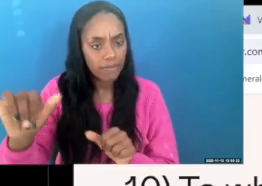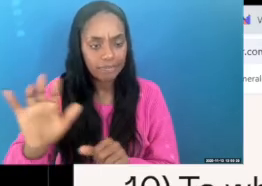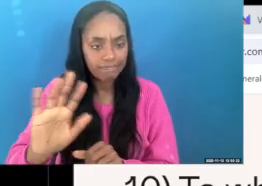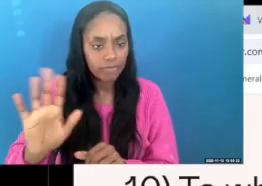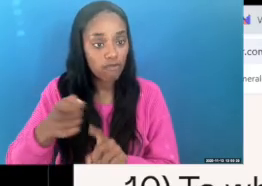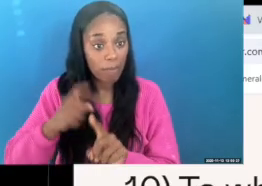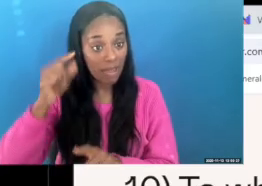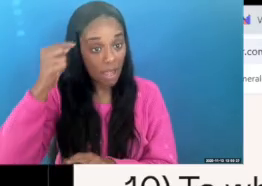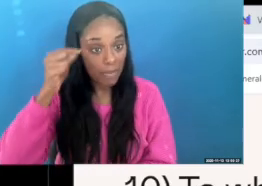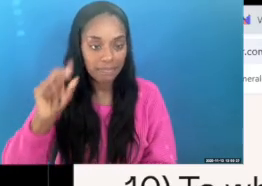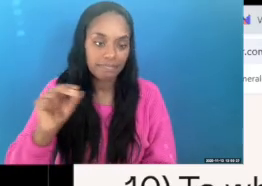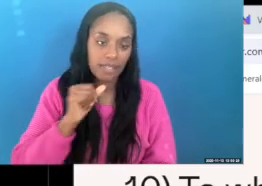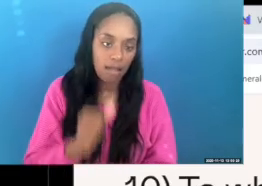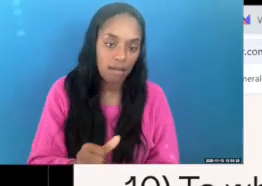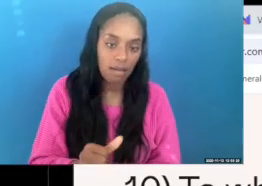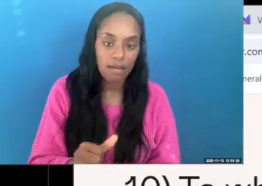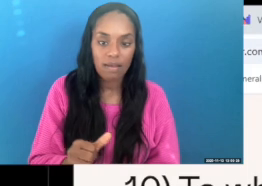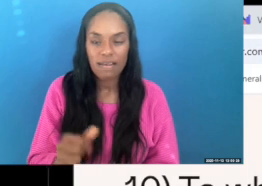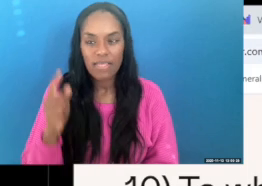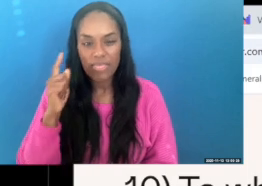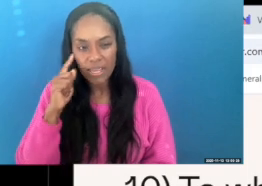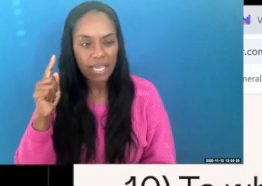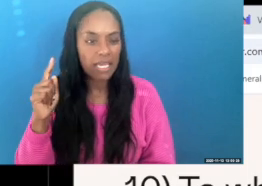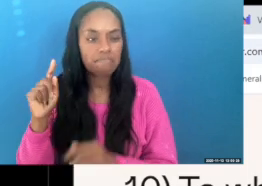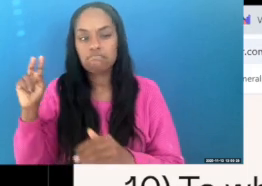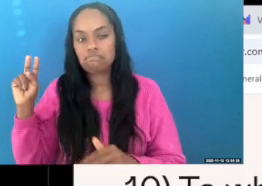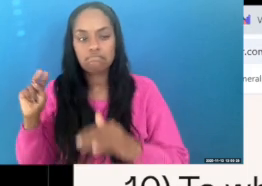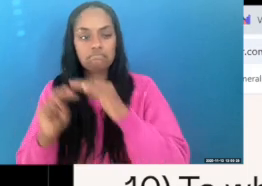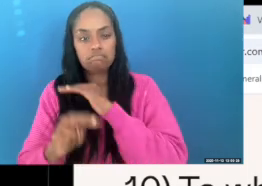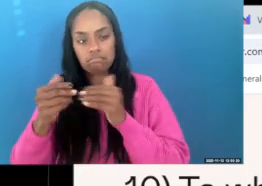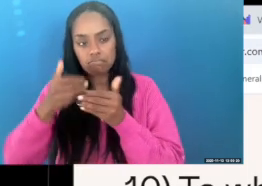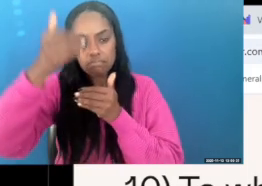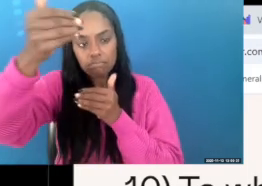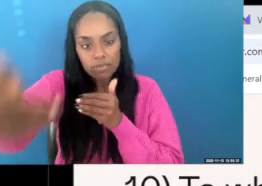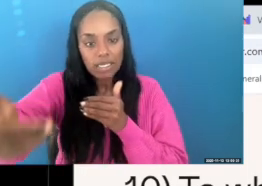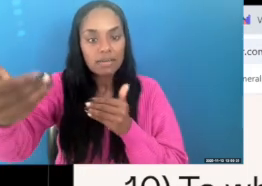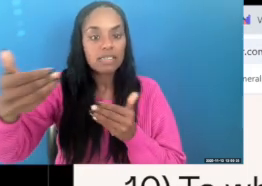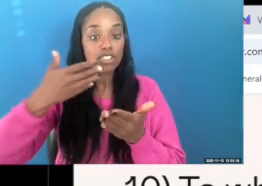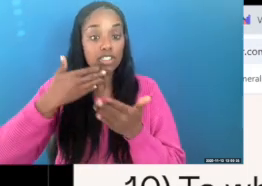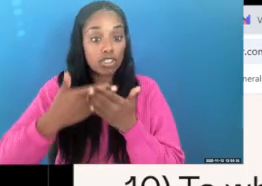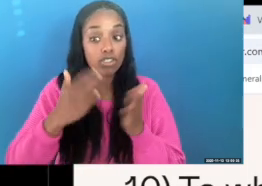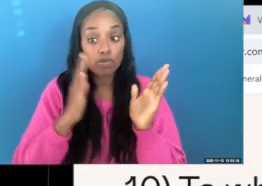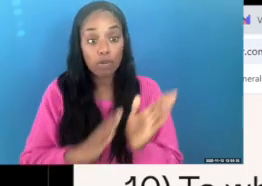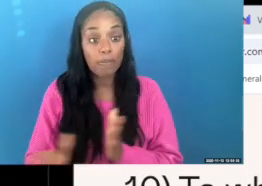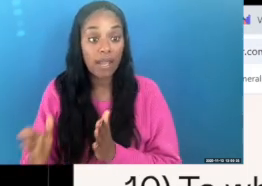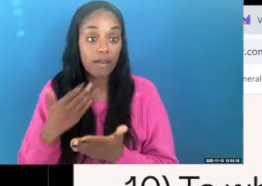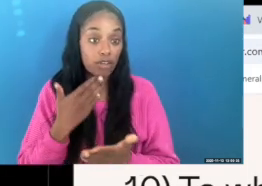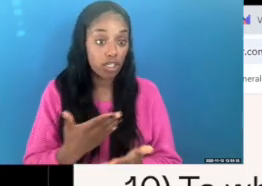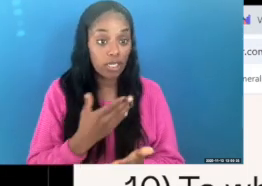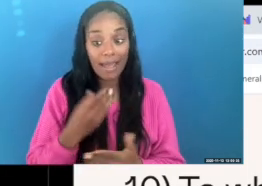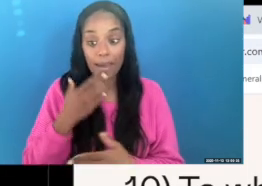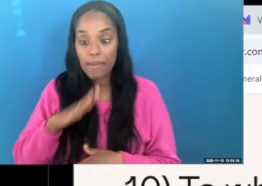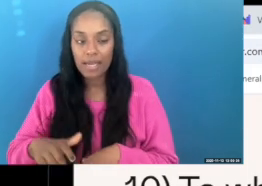forever, and neither will the resistance to California's climate policies coming from the federal government. So